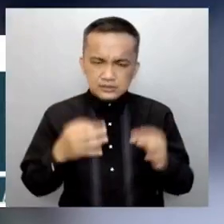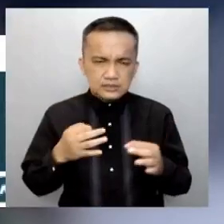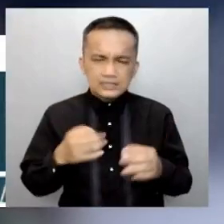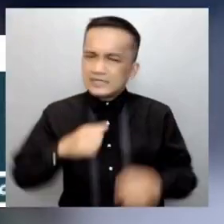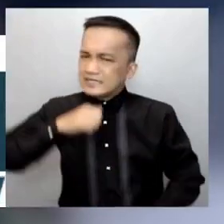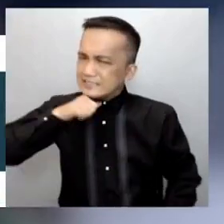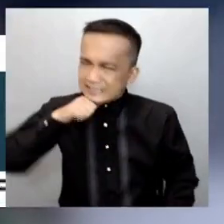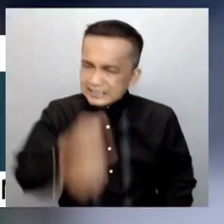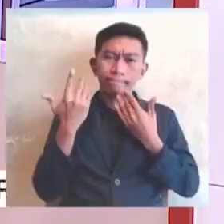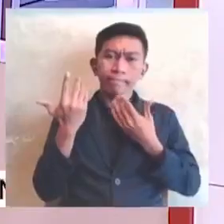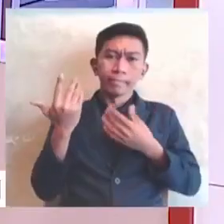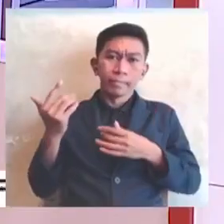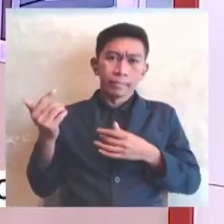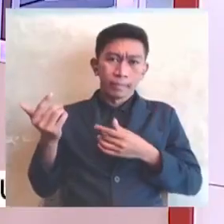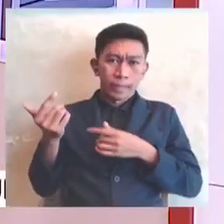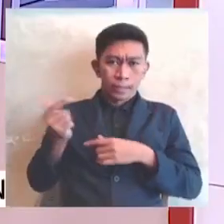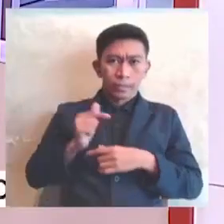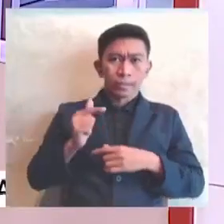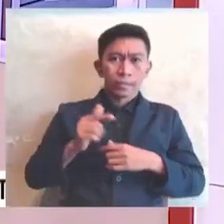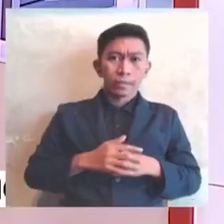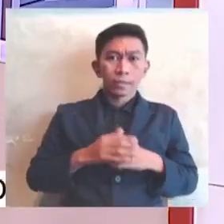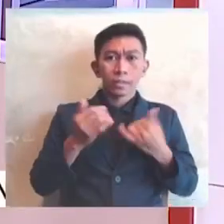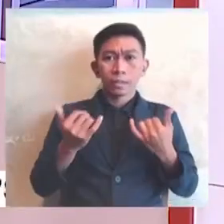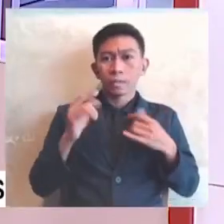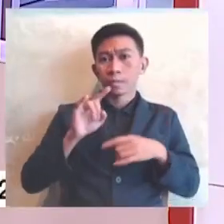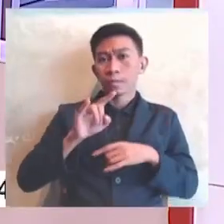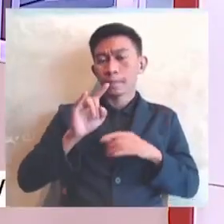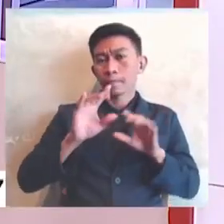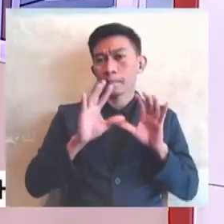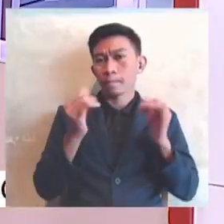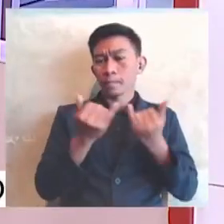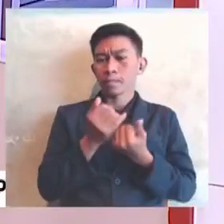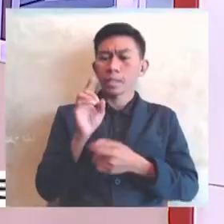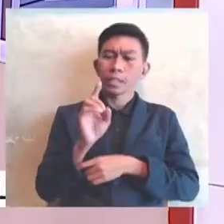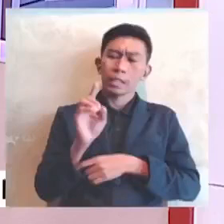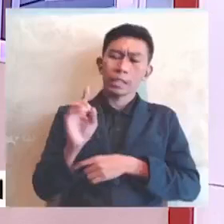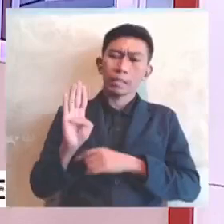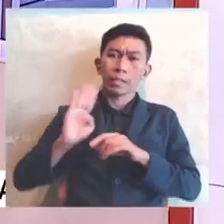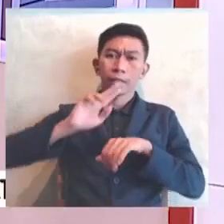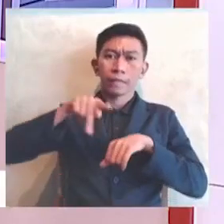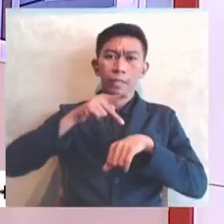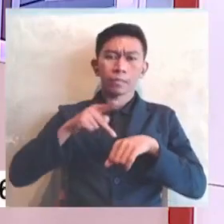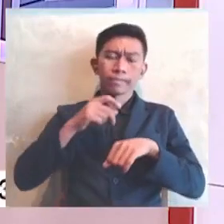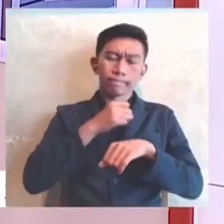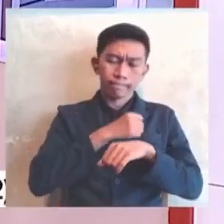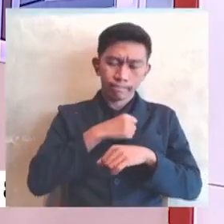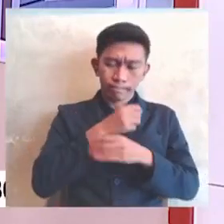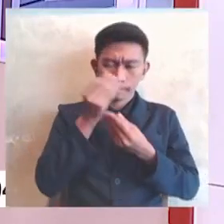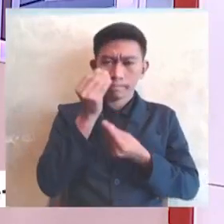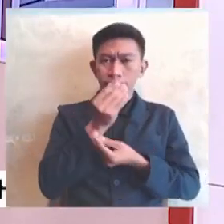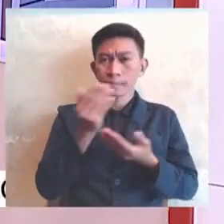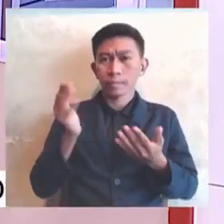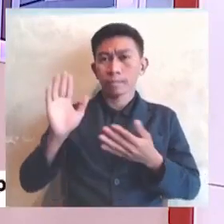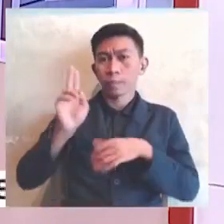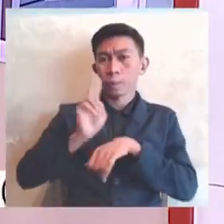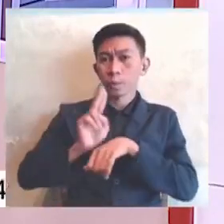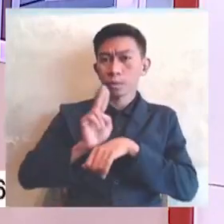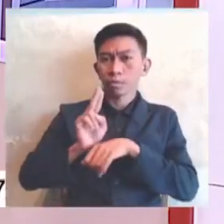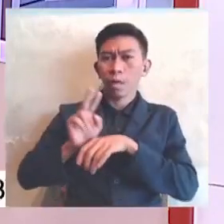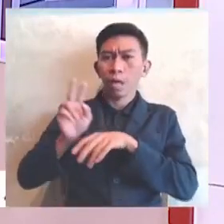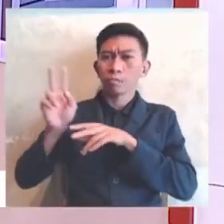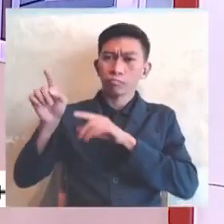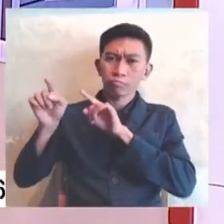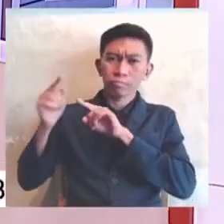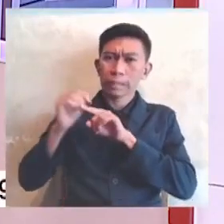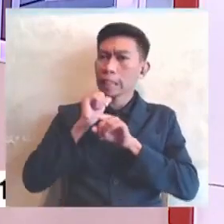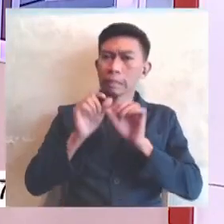give. Advertising agency DDB Philippines apologizing over its use of non-original and stock